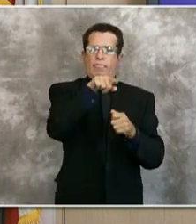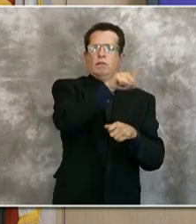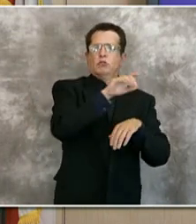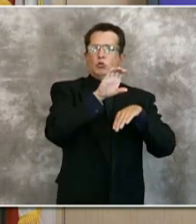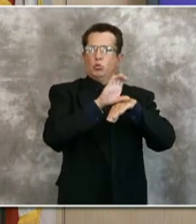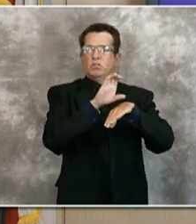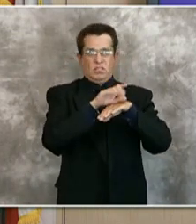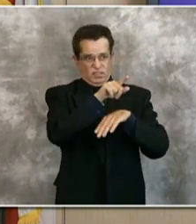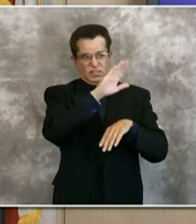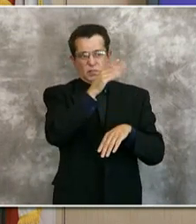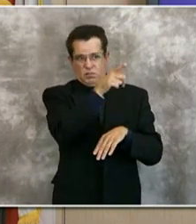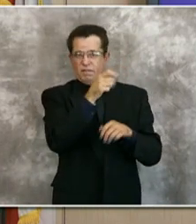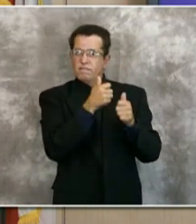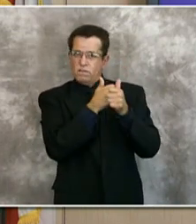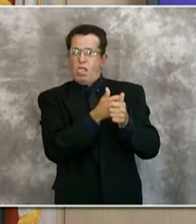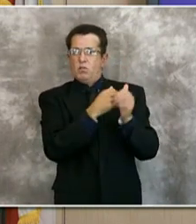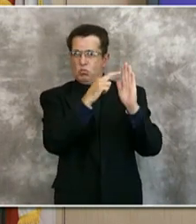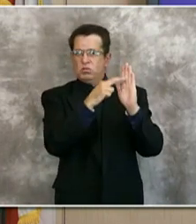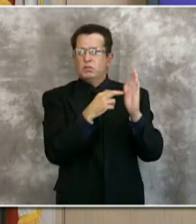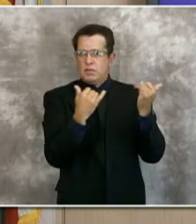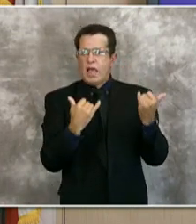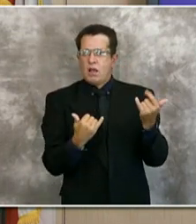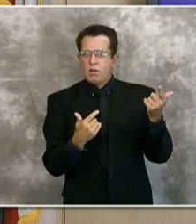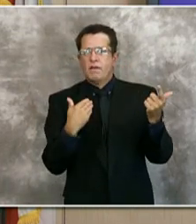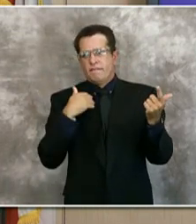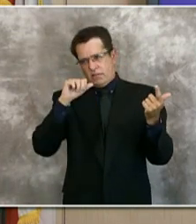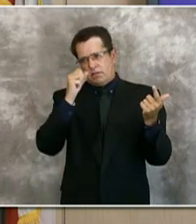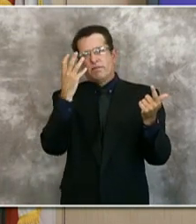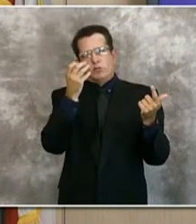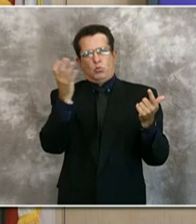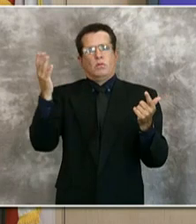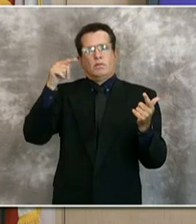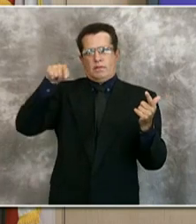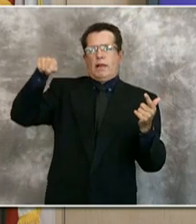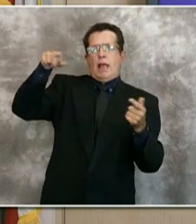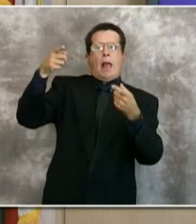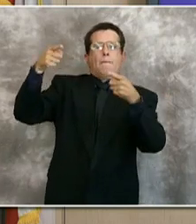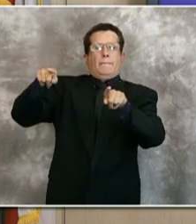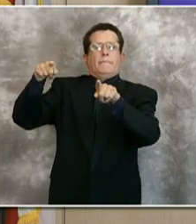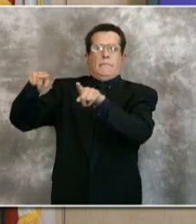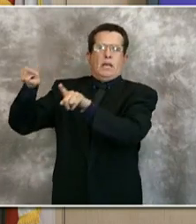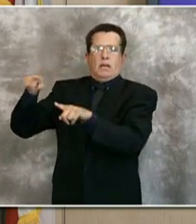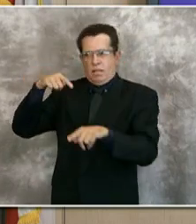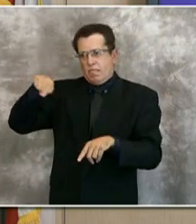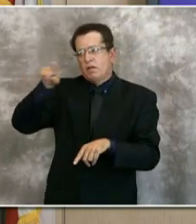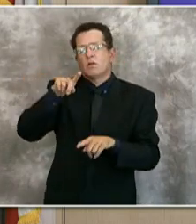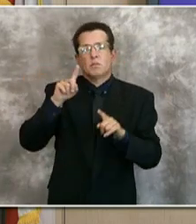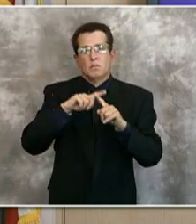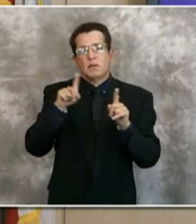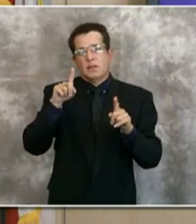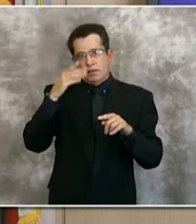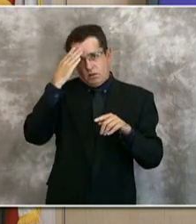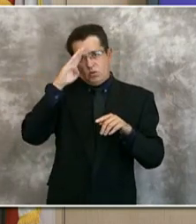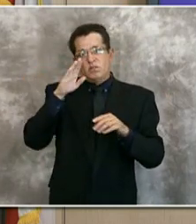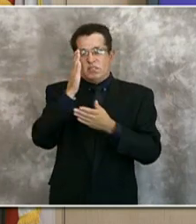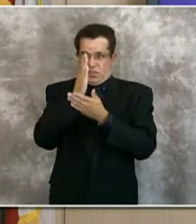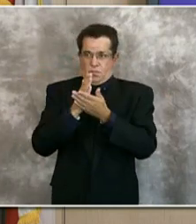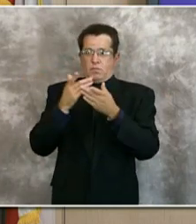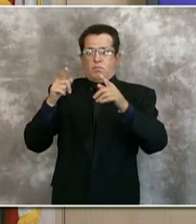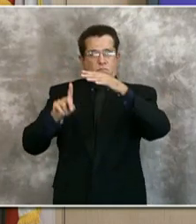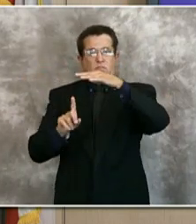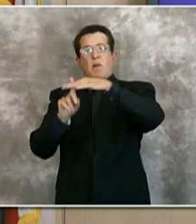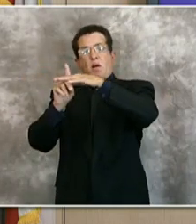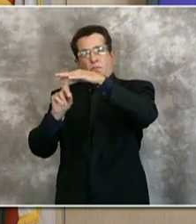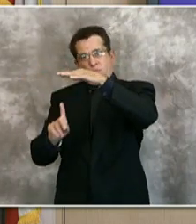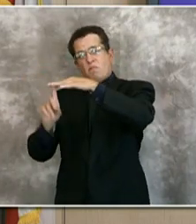they appear to be in compliance now. I think there was one or two other examples. But we know that there's other instances that are occurring in